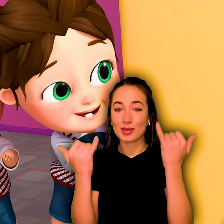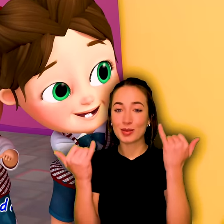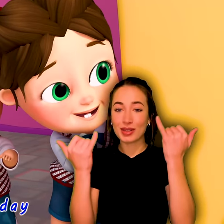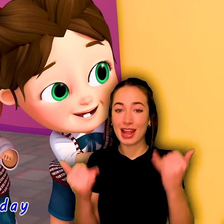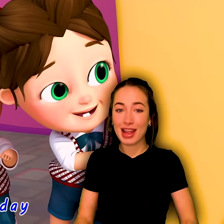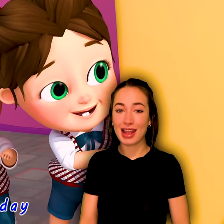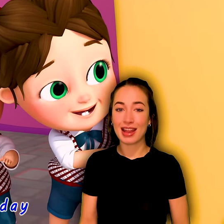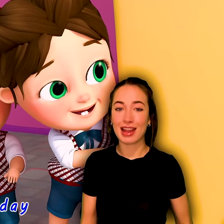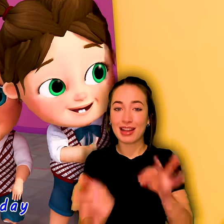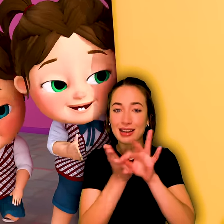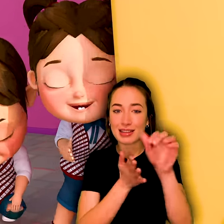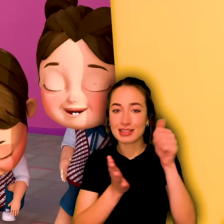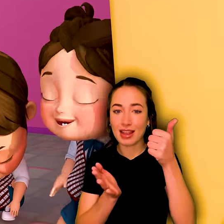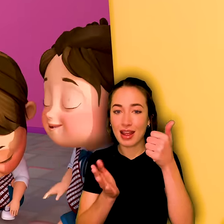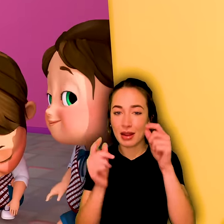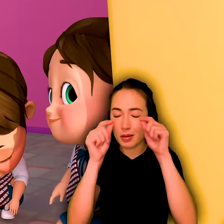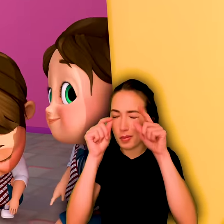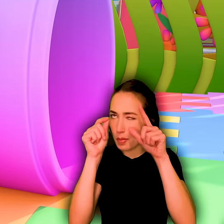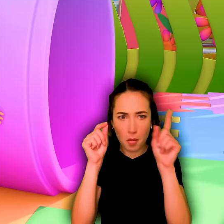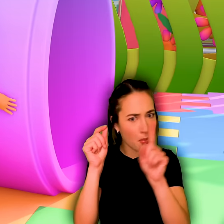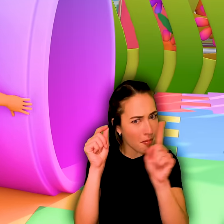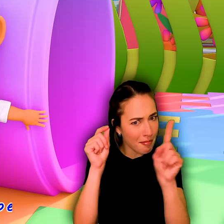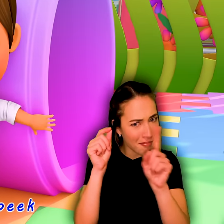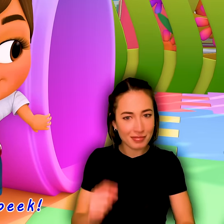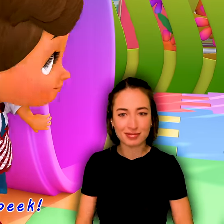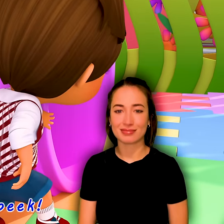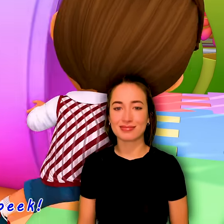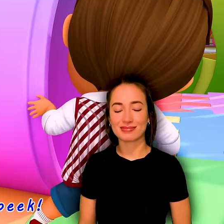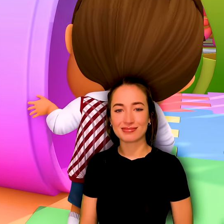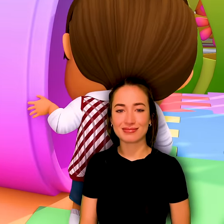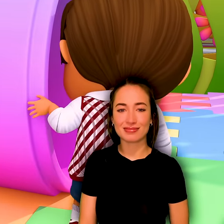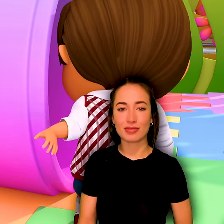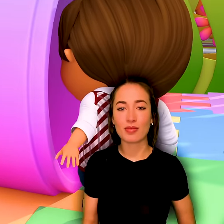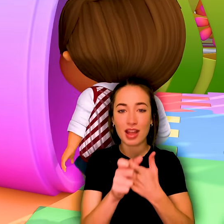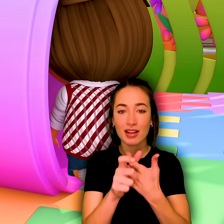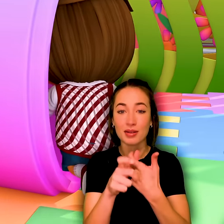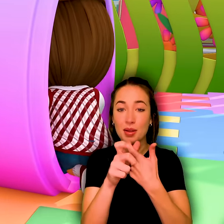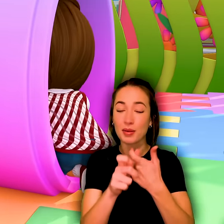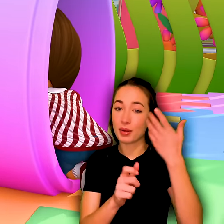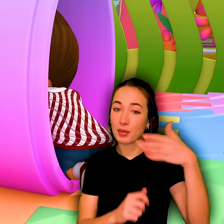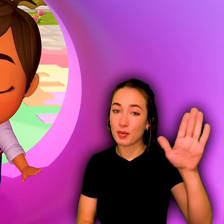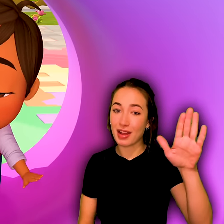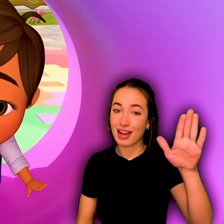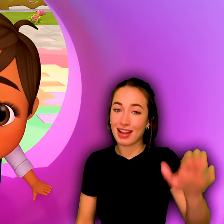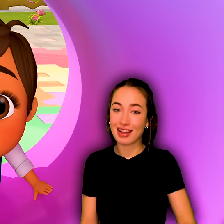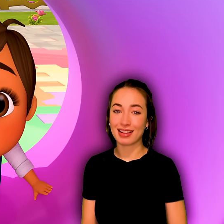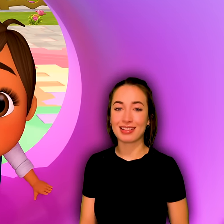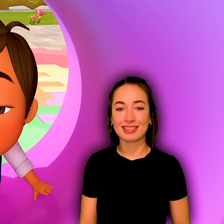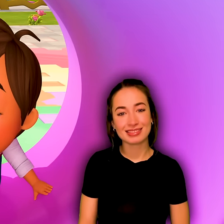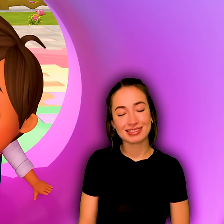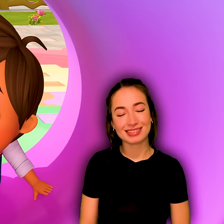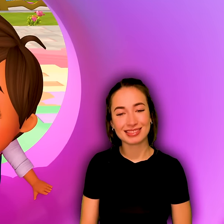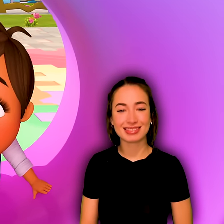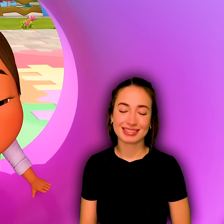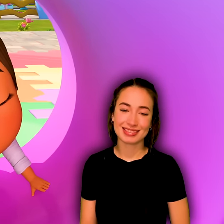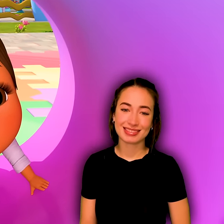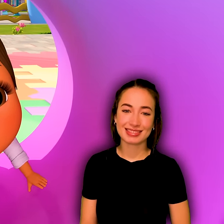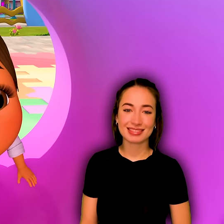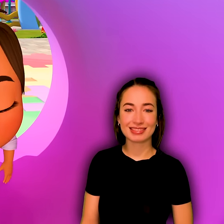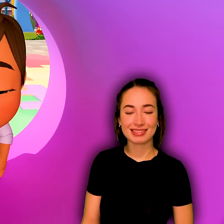hide and seek today count to ten don't sneak a peek run run away